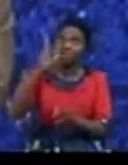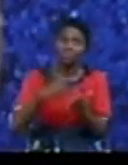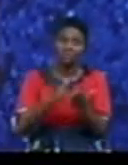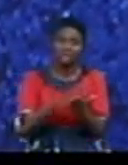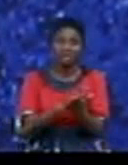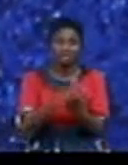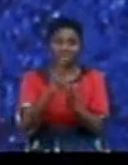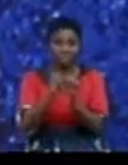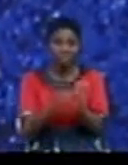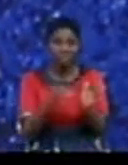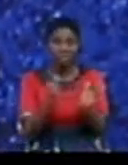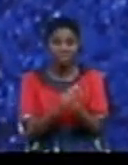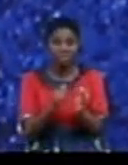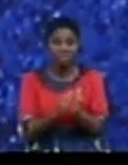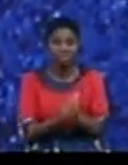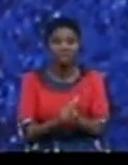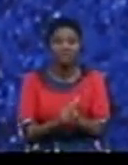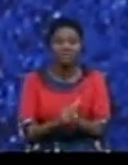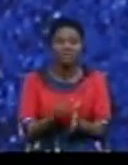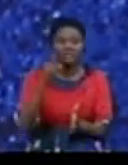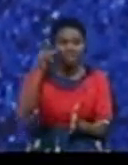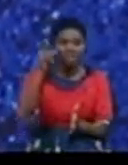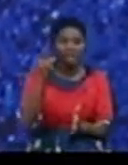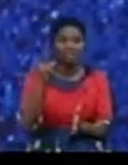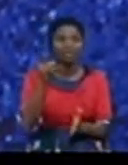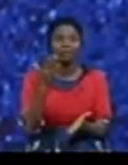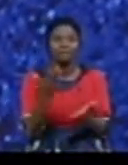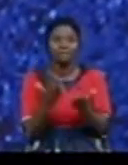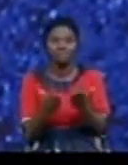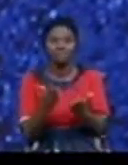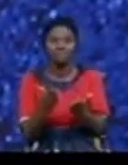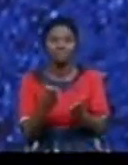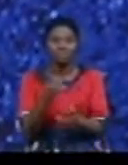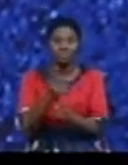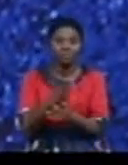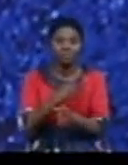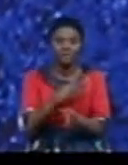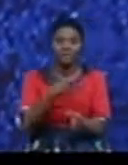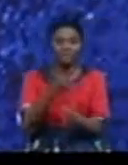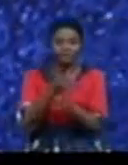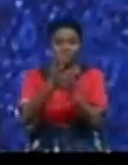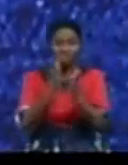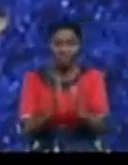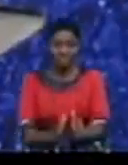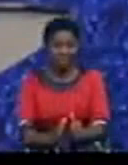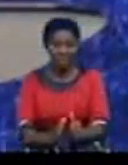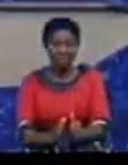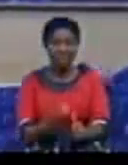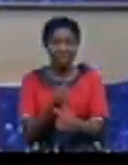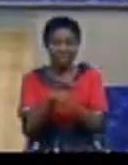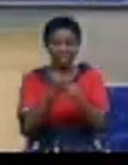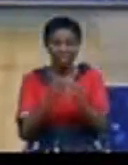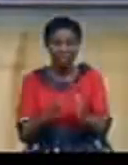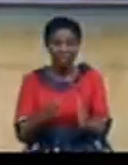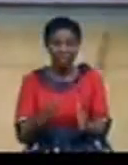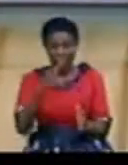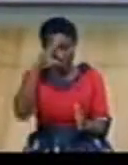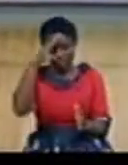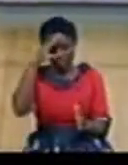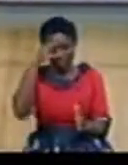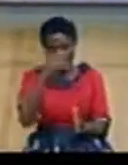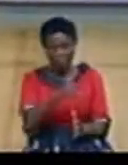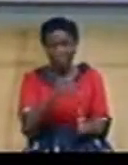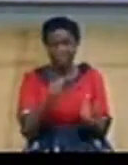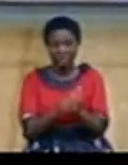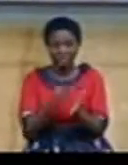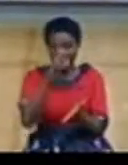be just and the justifier of him that believeth in Jesus.